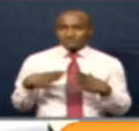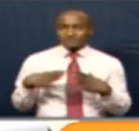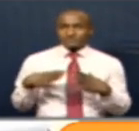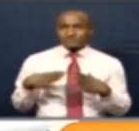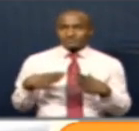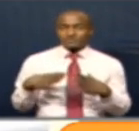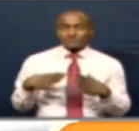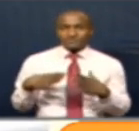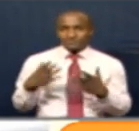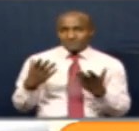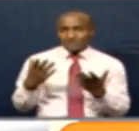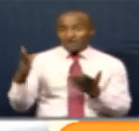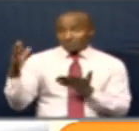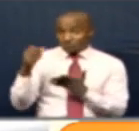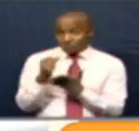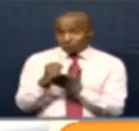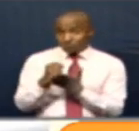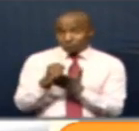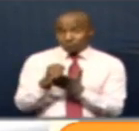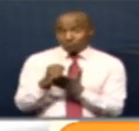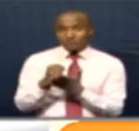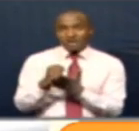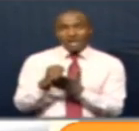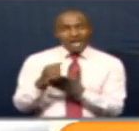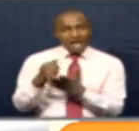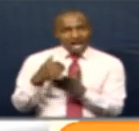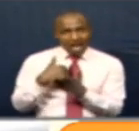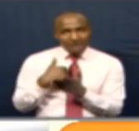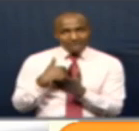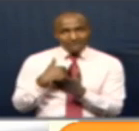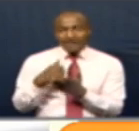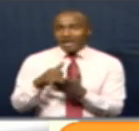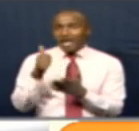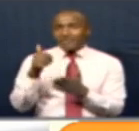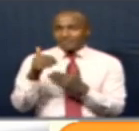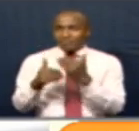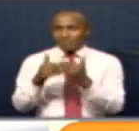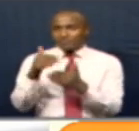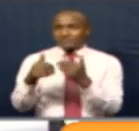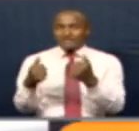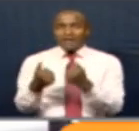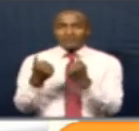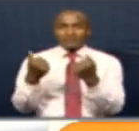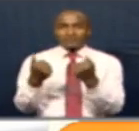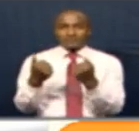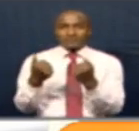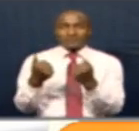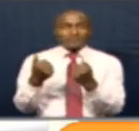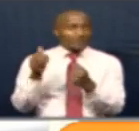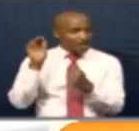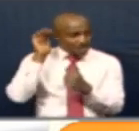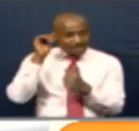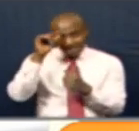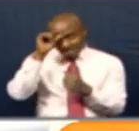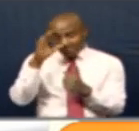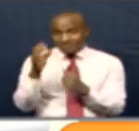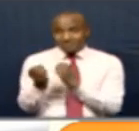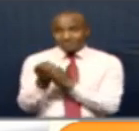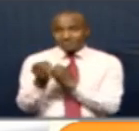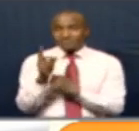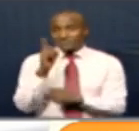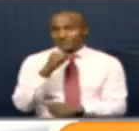we're talking about recruitment, there is a concurrent process that is underway. And you've had His Excellency the Governor speak to it more